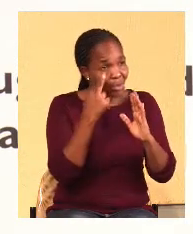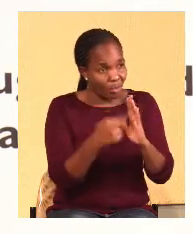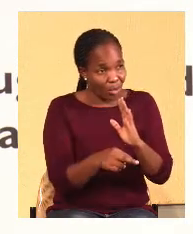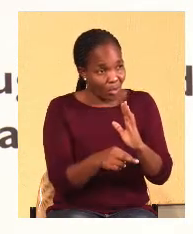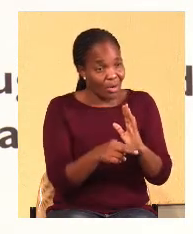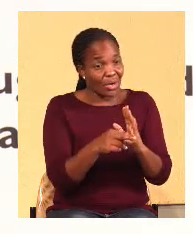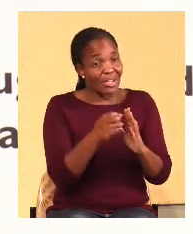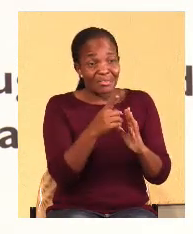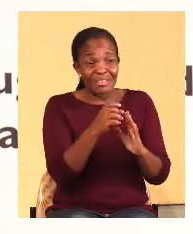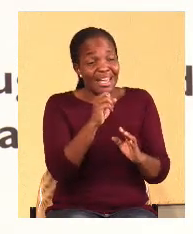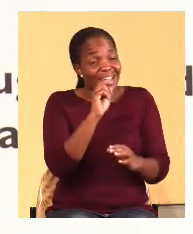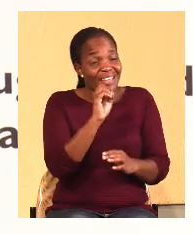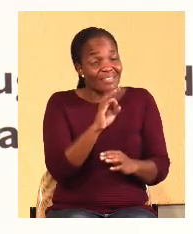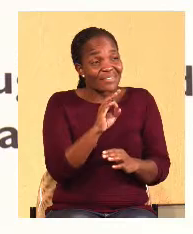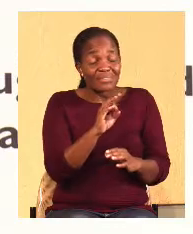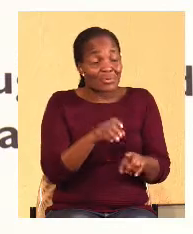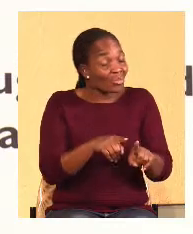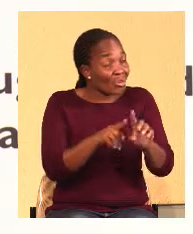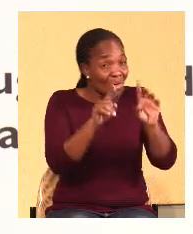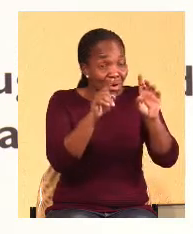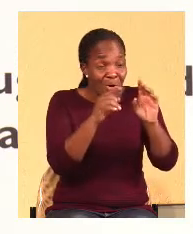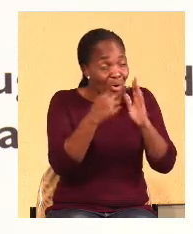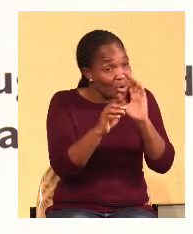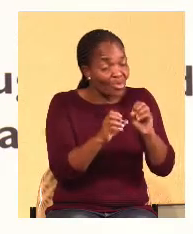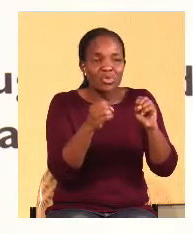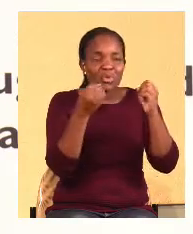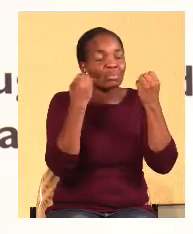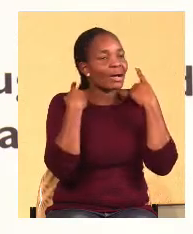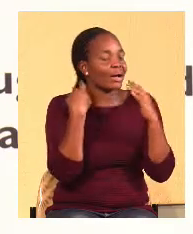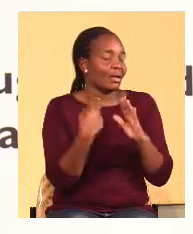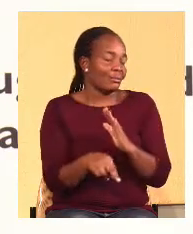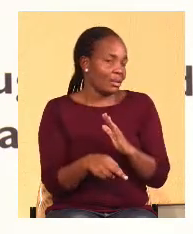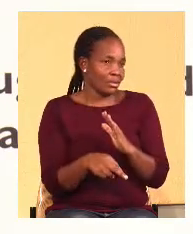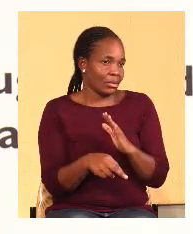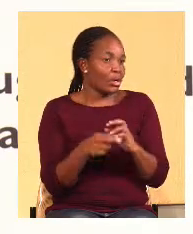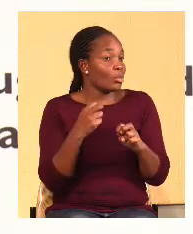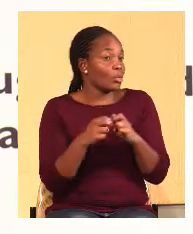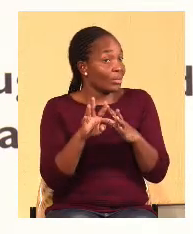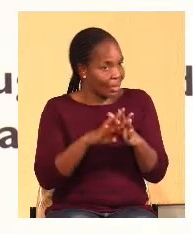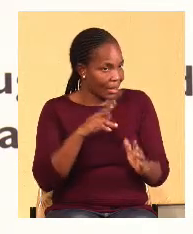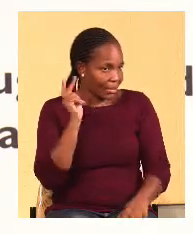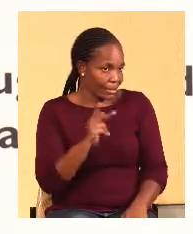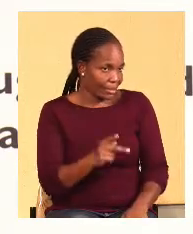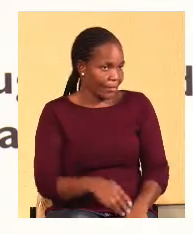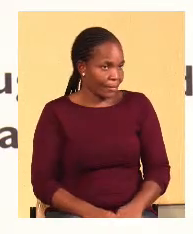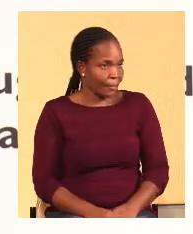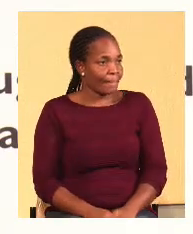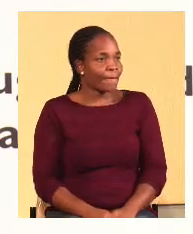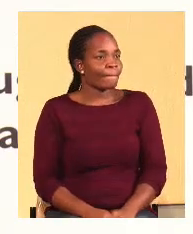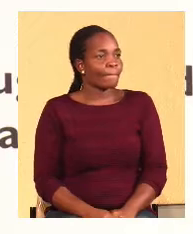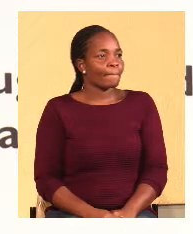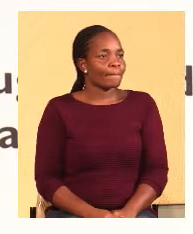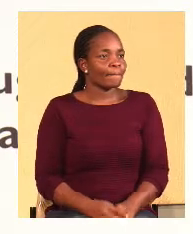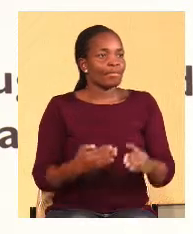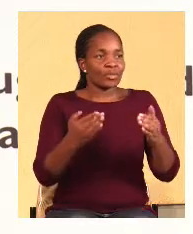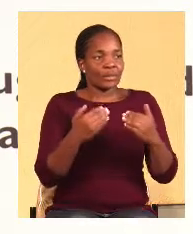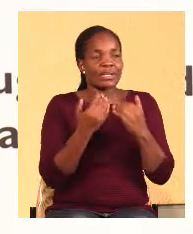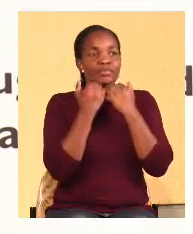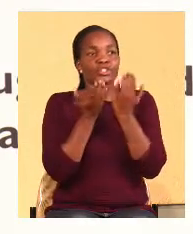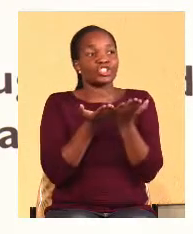don't comply with a lawful instruction. I also want to just respond to the issue about essential